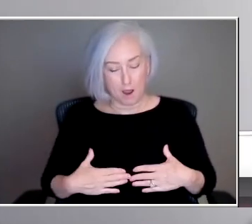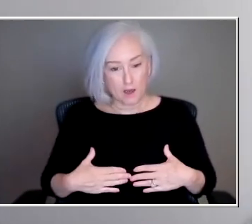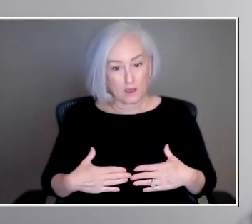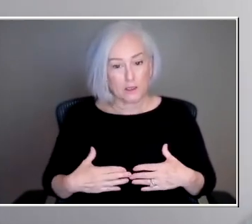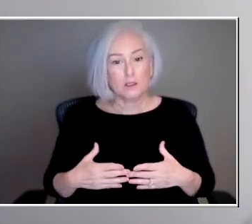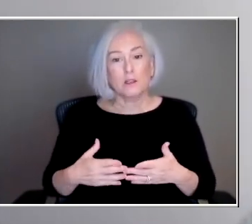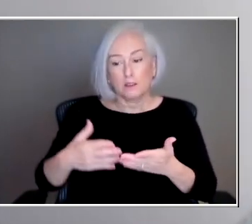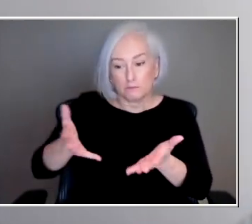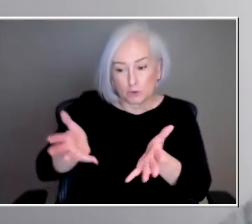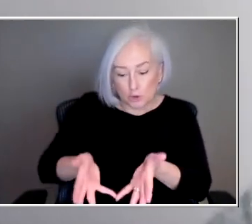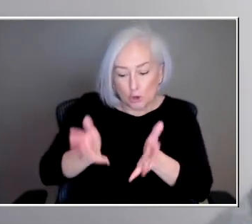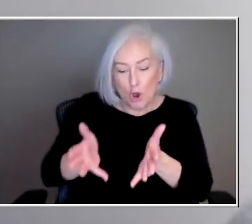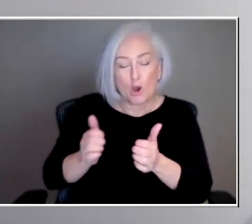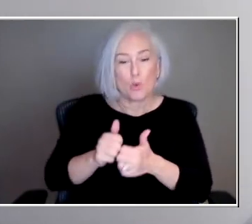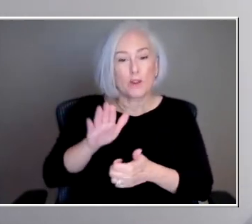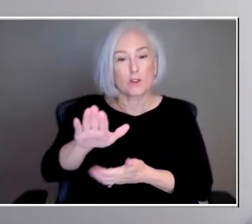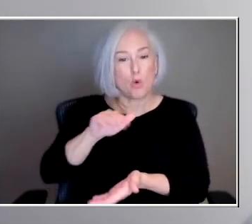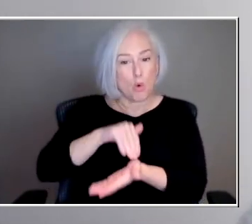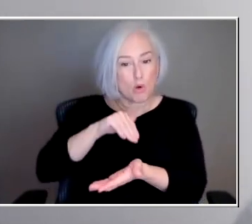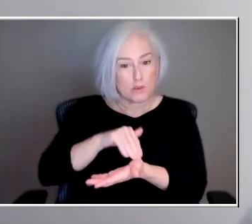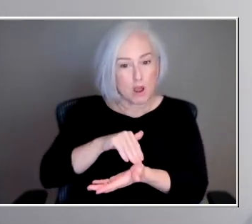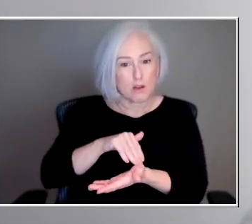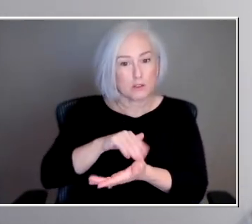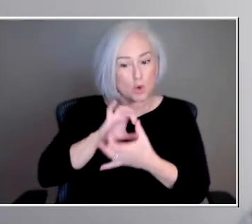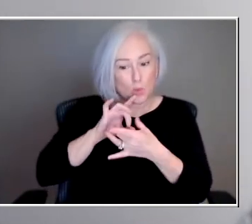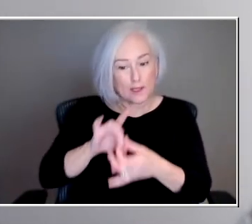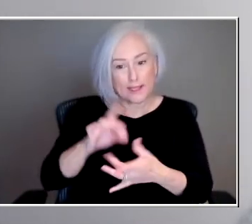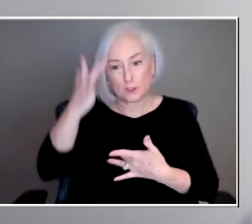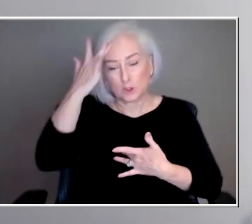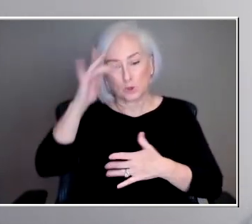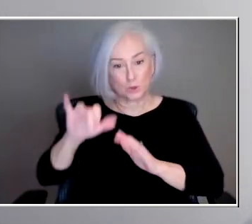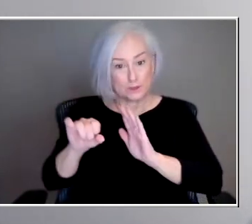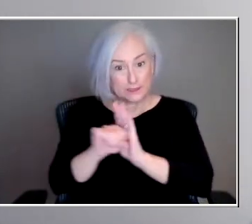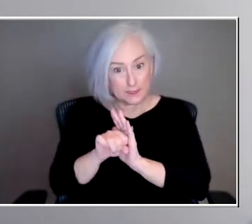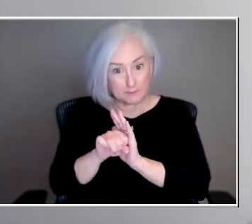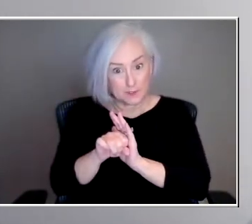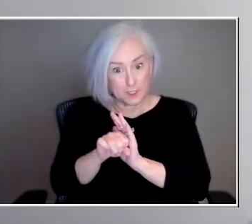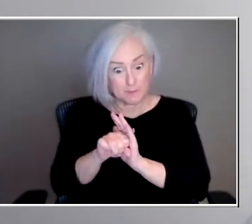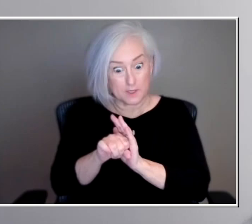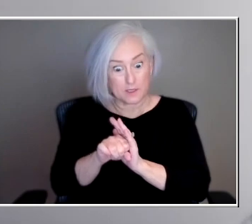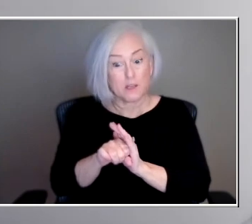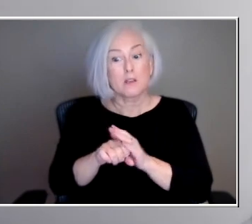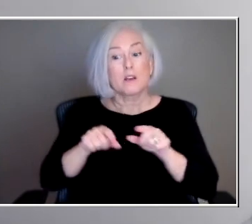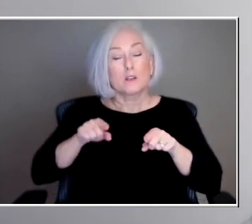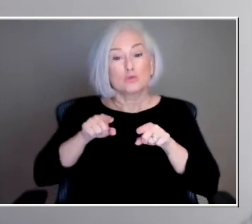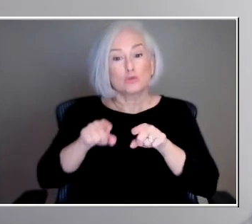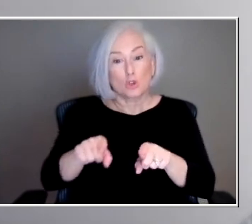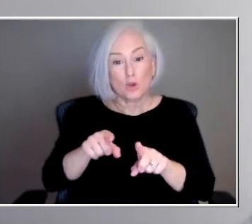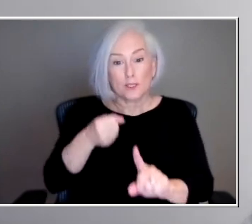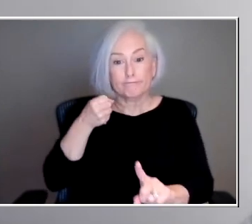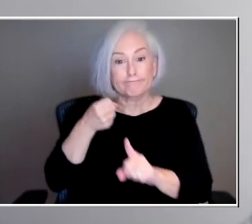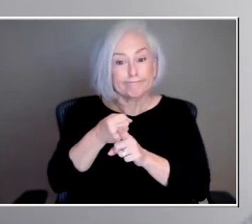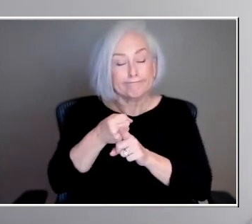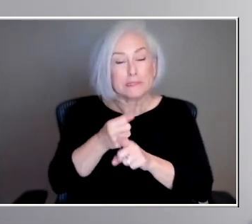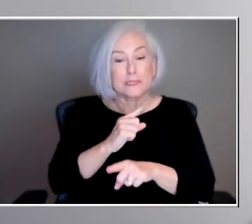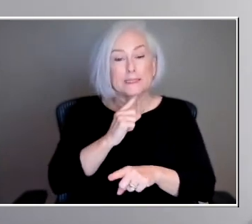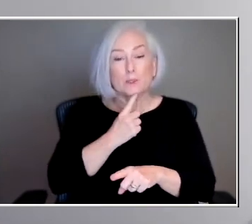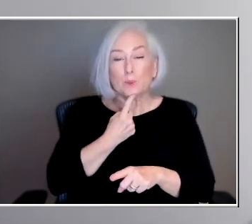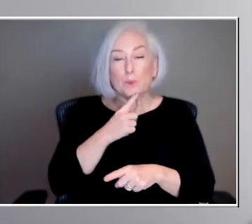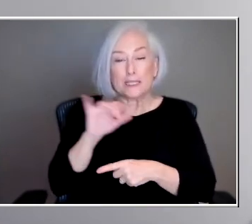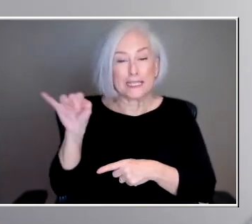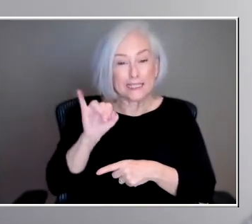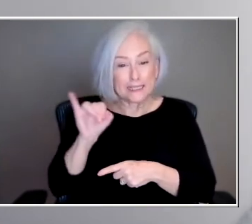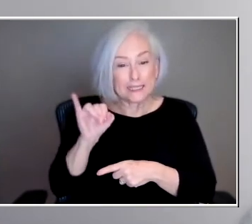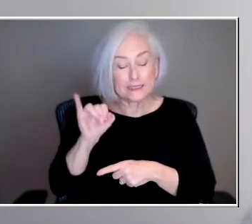experiencing, both during your acute infection and then afterwards as you're healing. Like you said, you reached out to Dr. Comfort when you were sick. I think